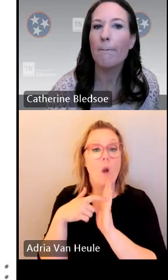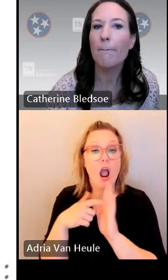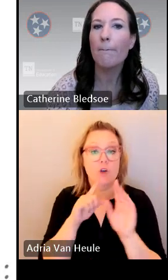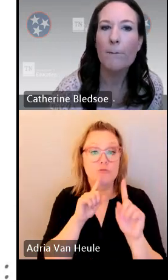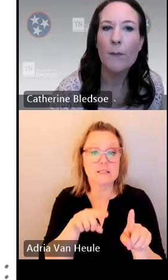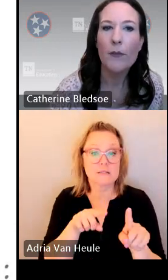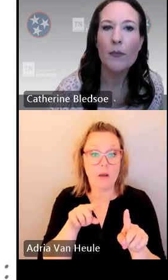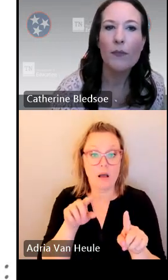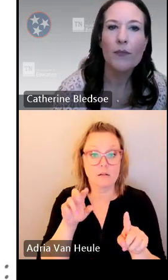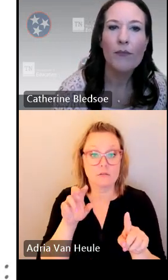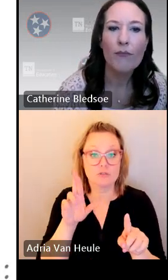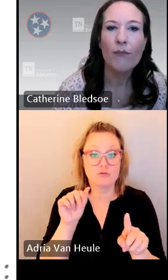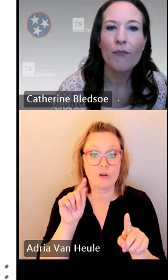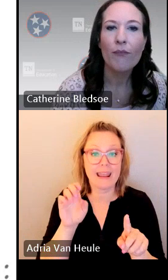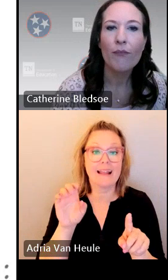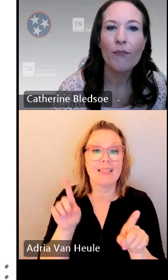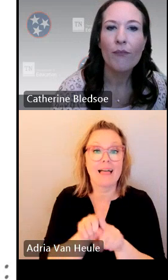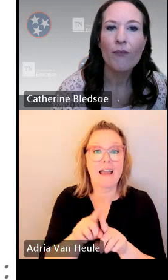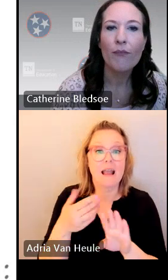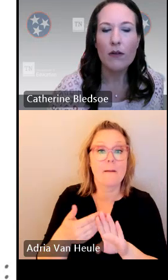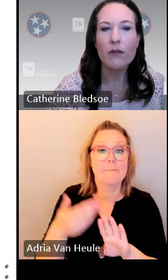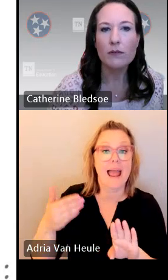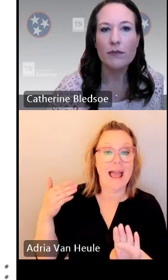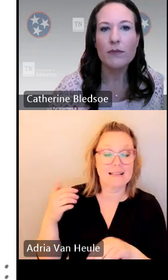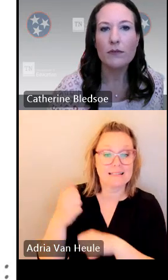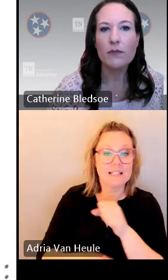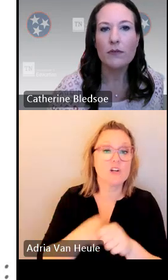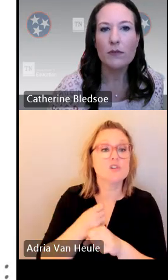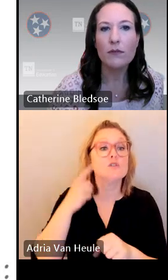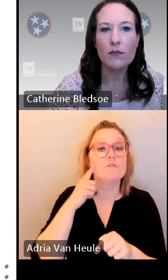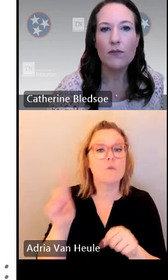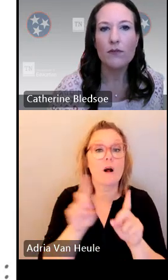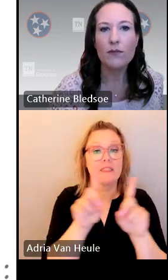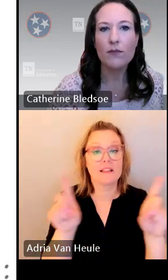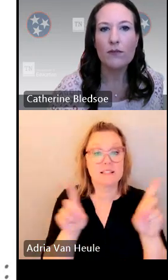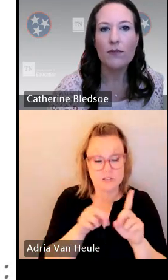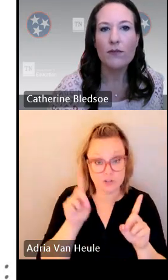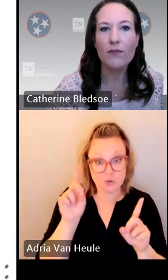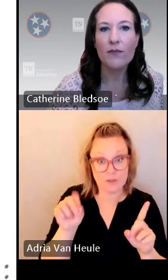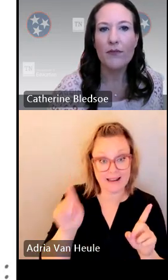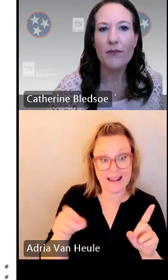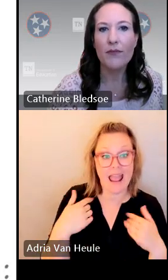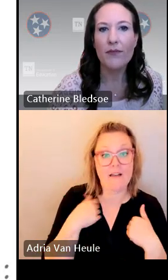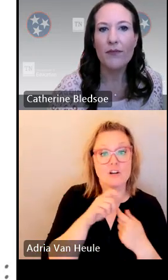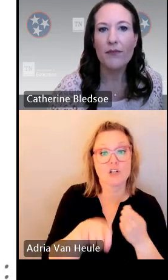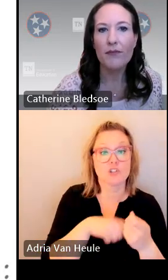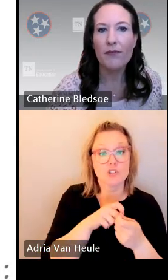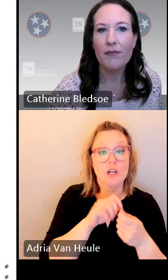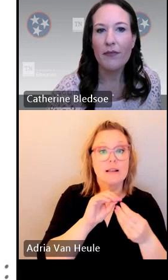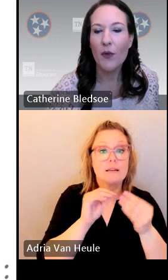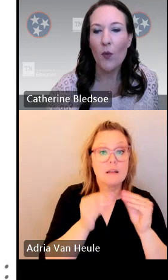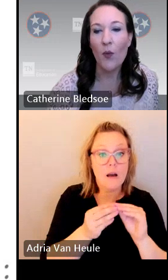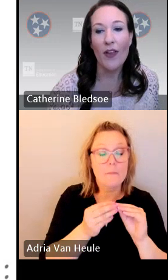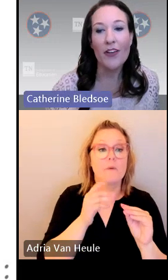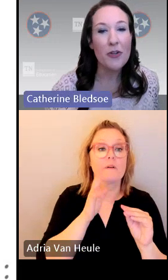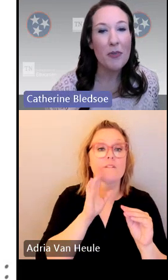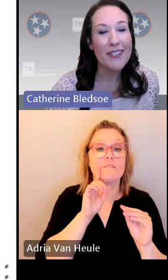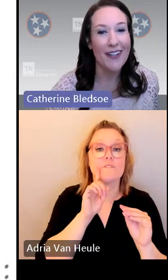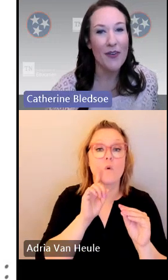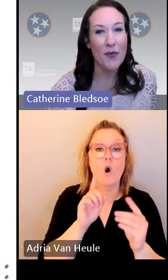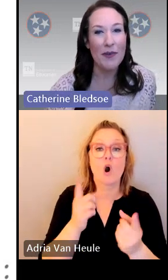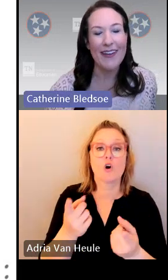has been in past years for the districts? Do they need to have a certain number of return survey responses?